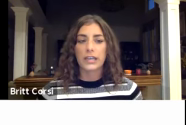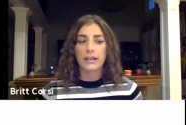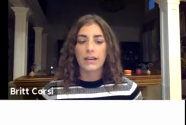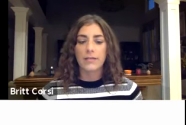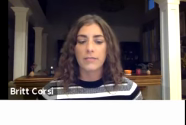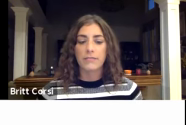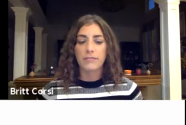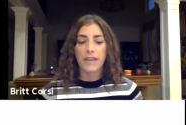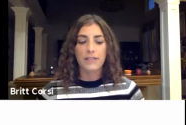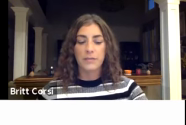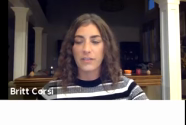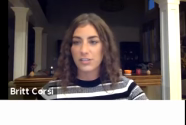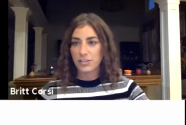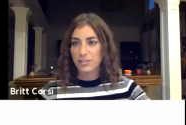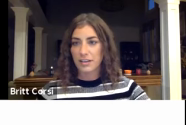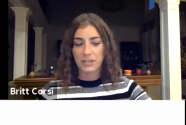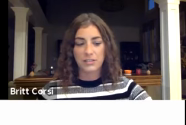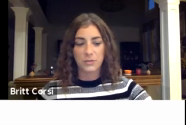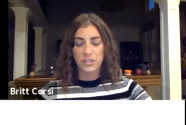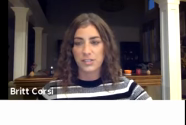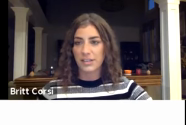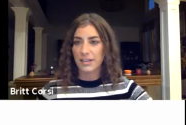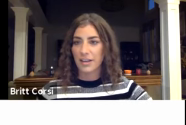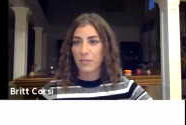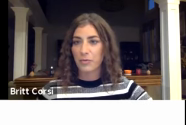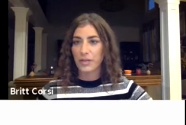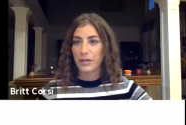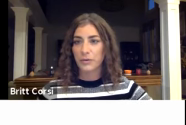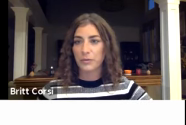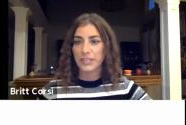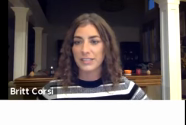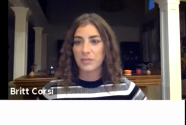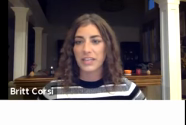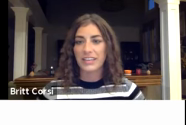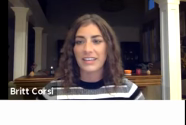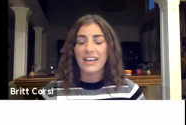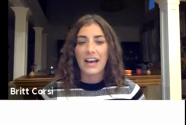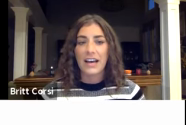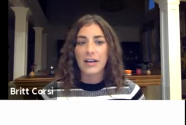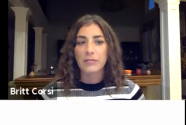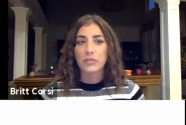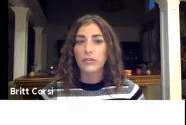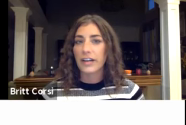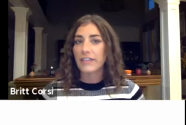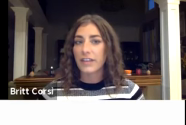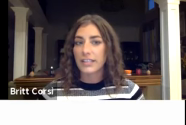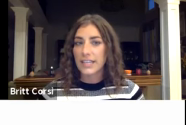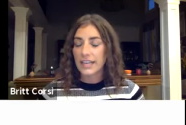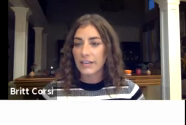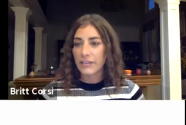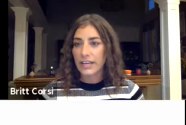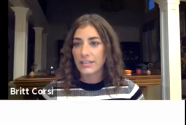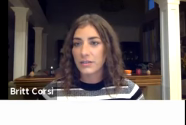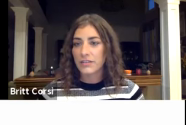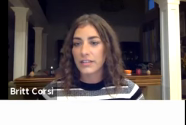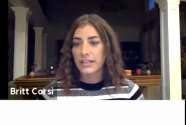potentially have some investors come in, which is a pretty cool place to be. So far, I have not taken